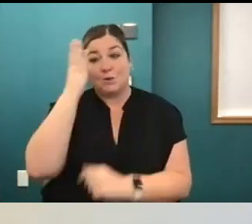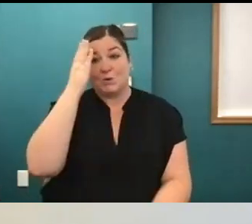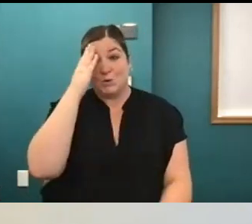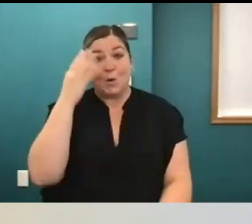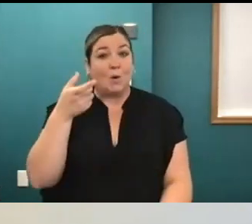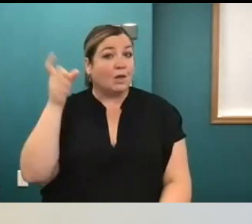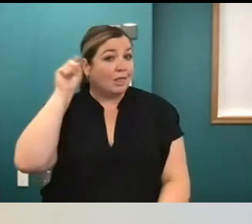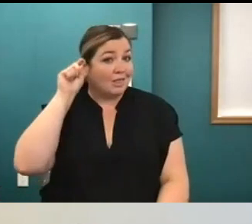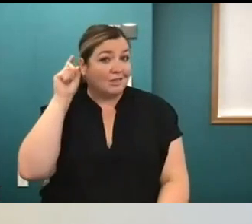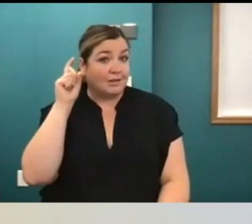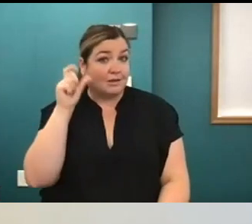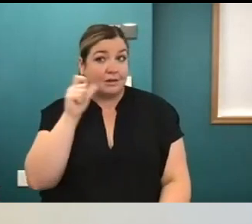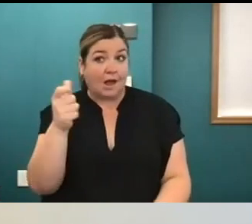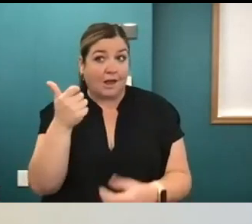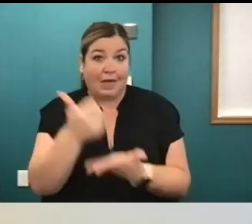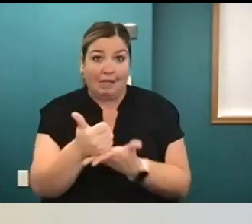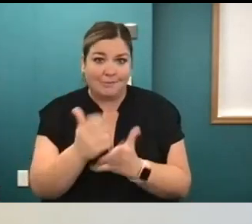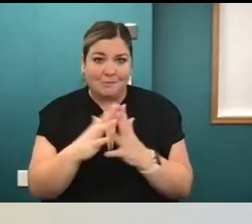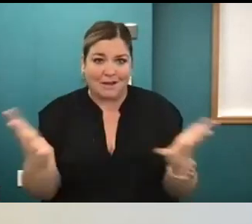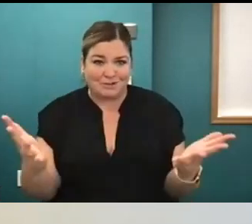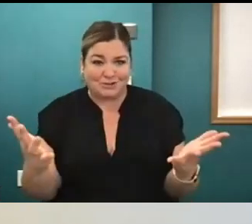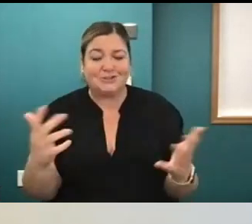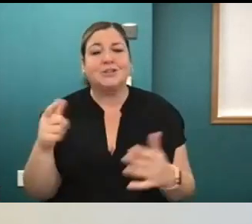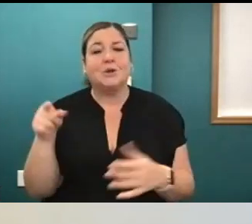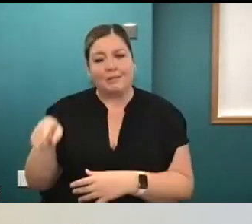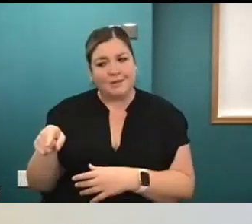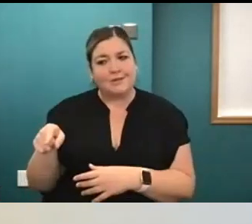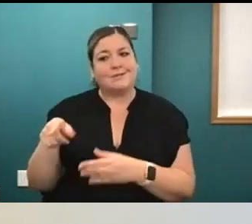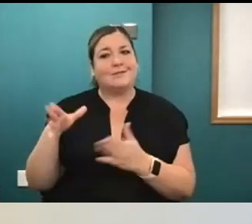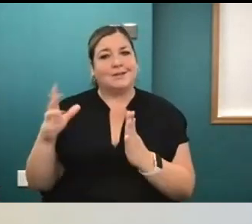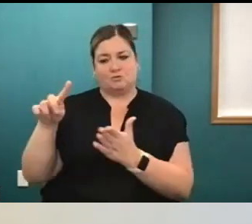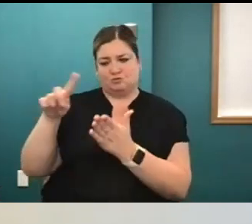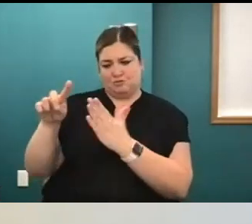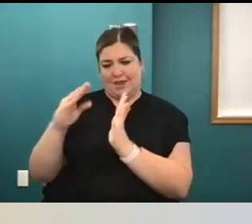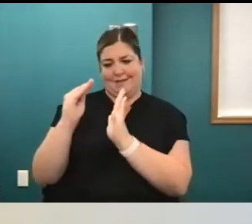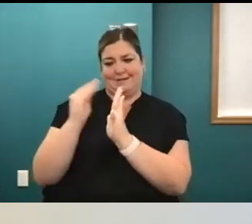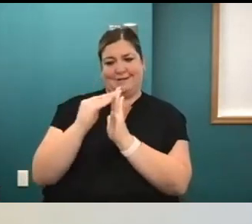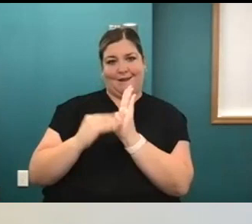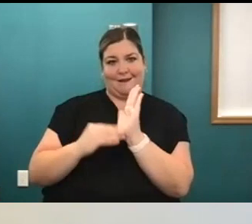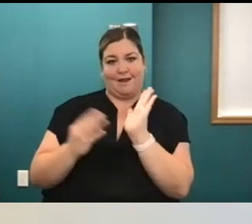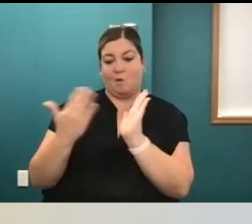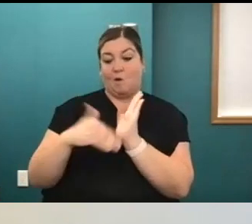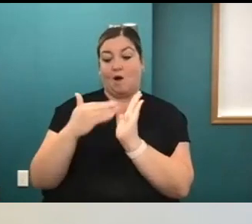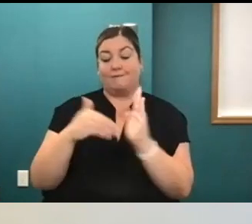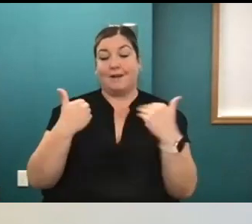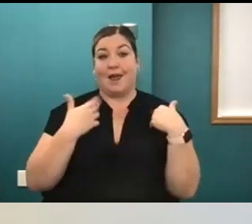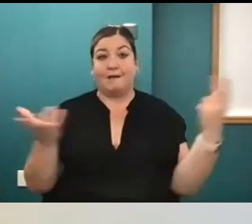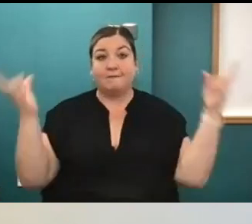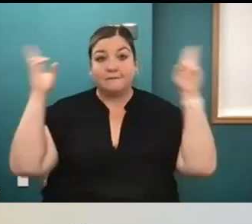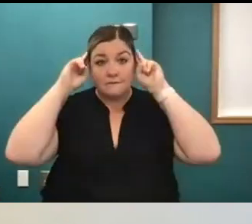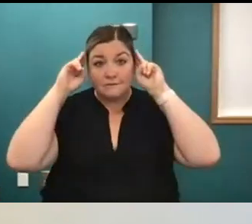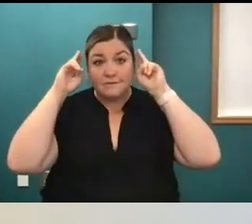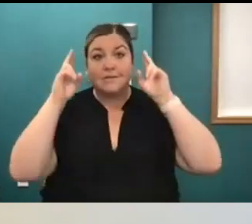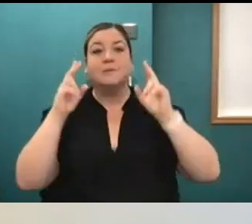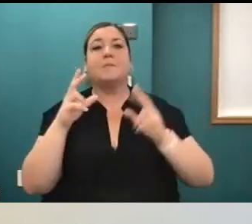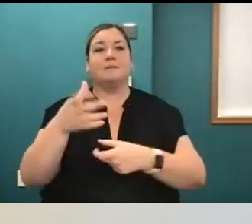is not helping much. So this allows us to not only check the data logging and how often they're wearing the device, but also get information about